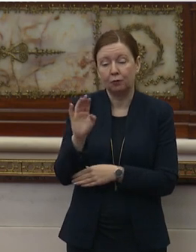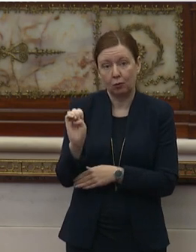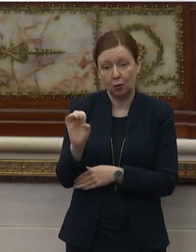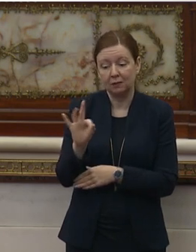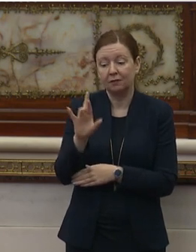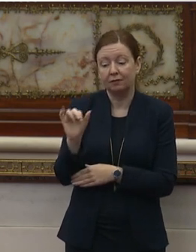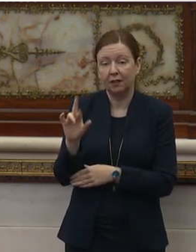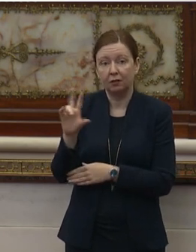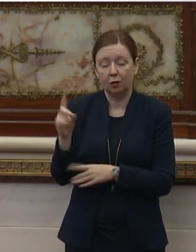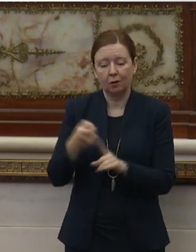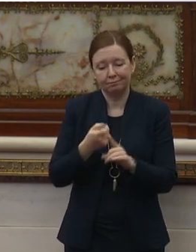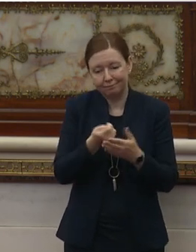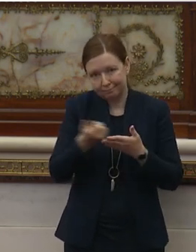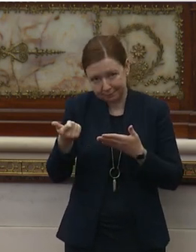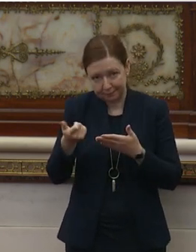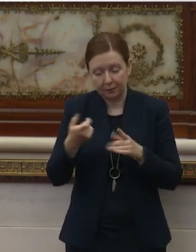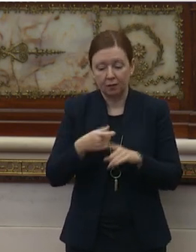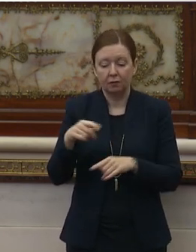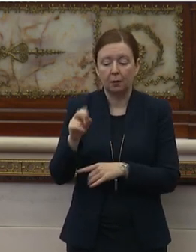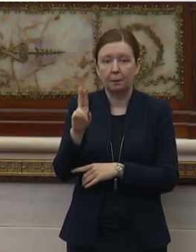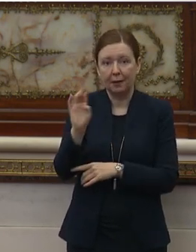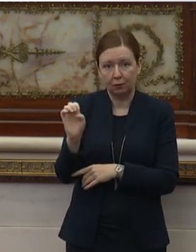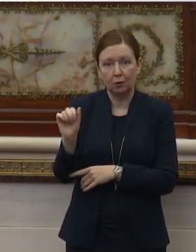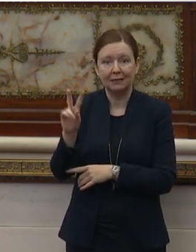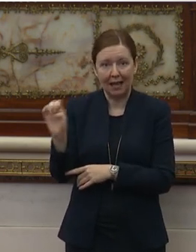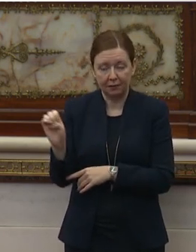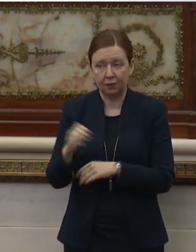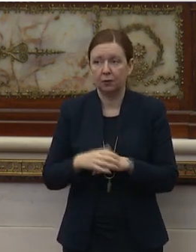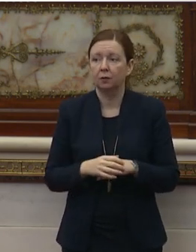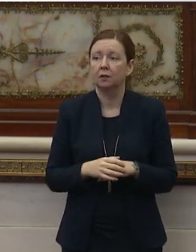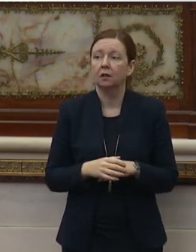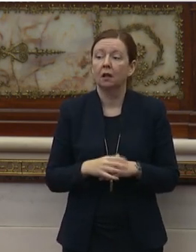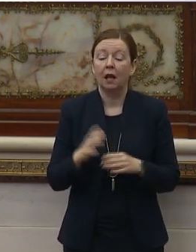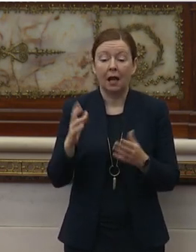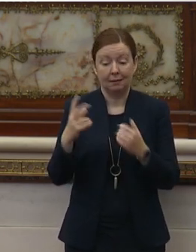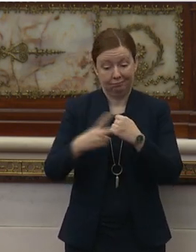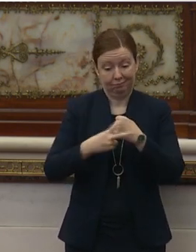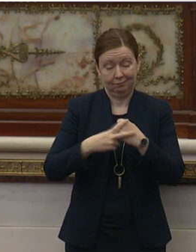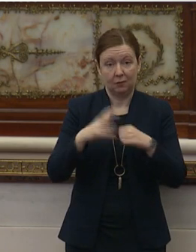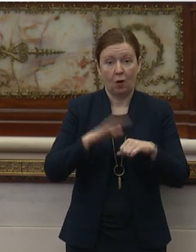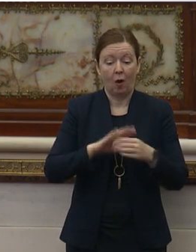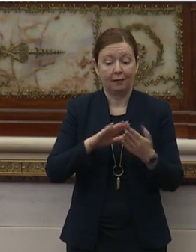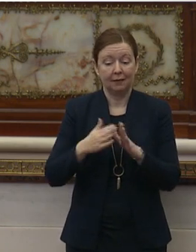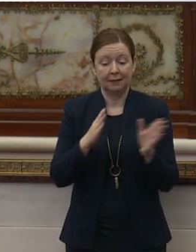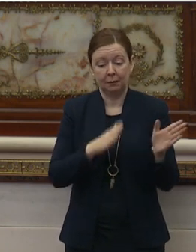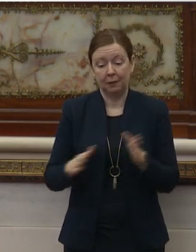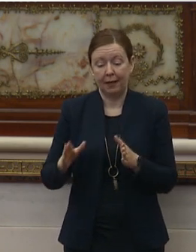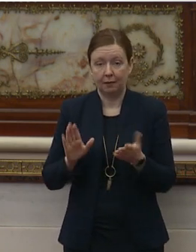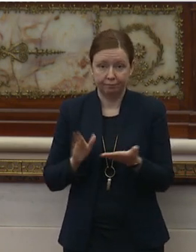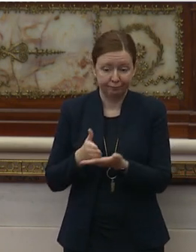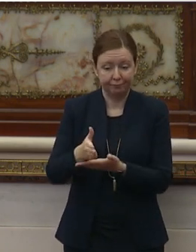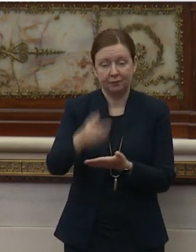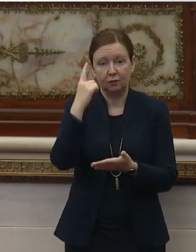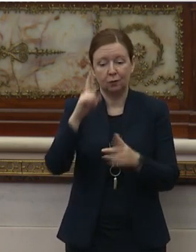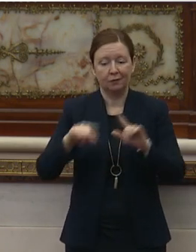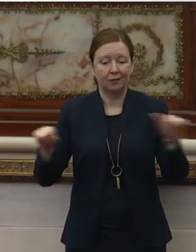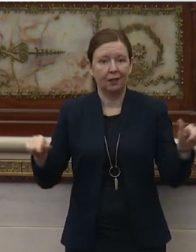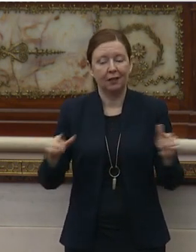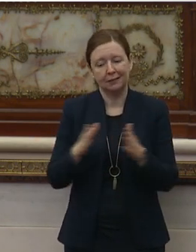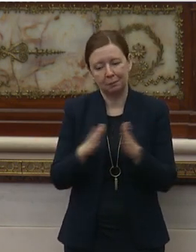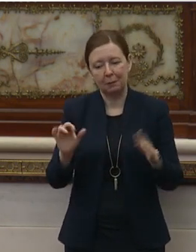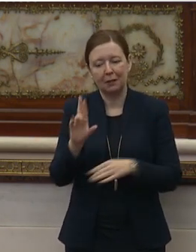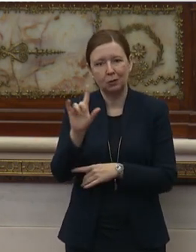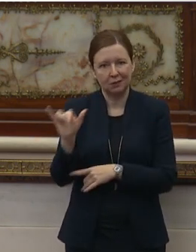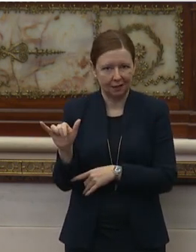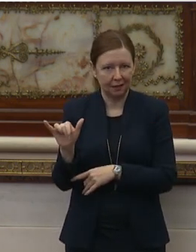from Penrose Avenue to its terminus northeastwardly therefrom, and reserving and placing on the city plan a right-of-way for various public utility purposes within